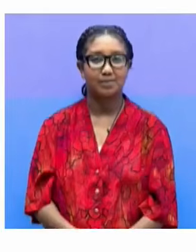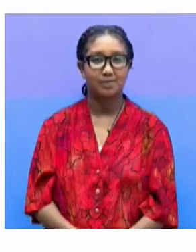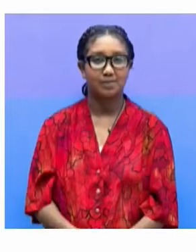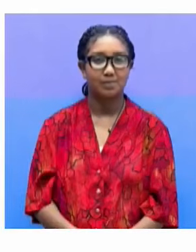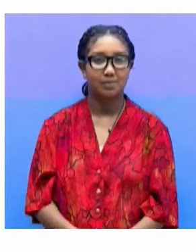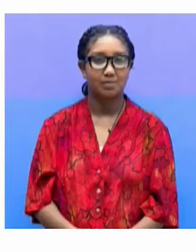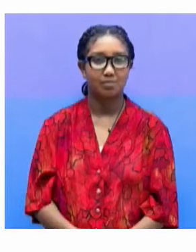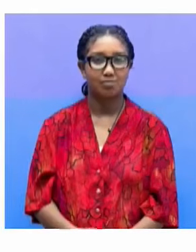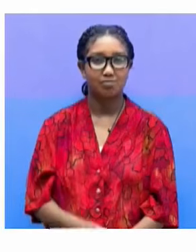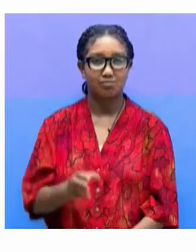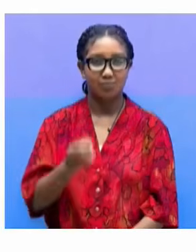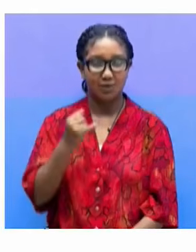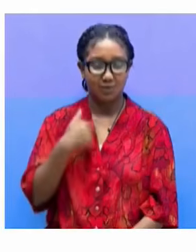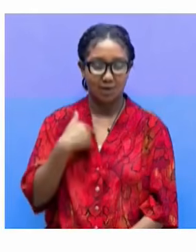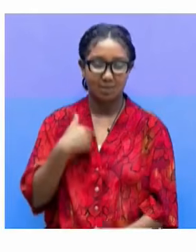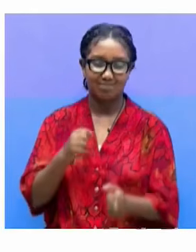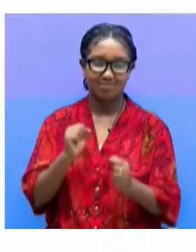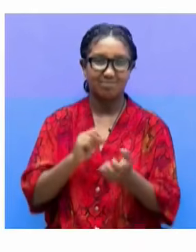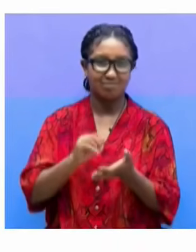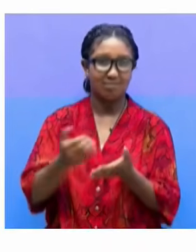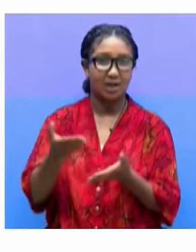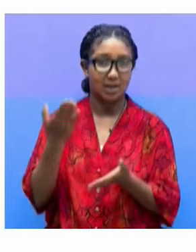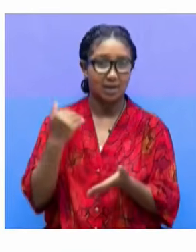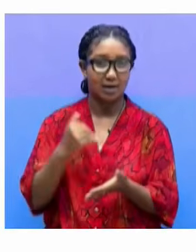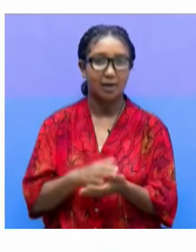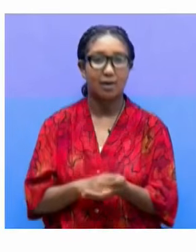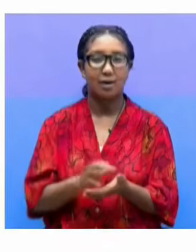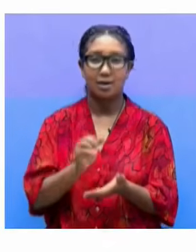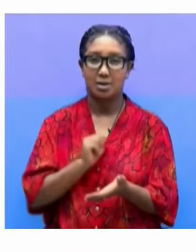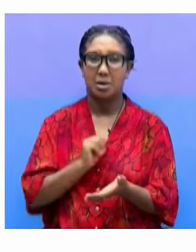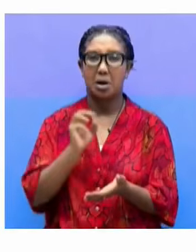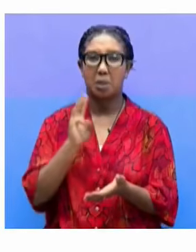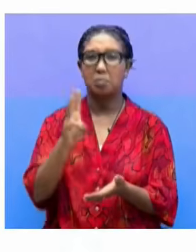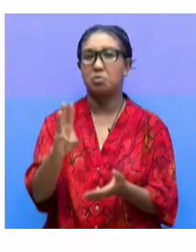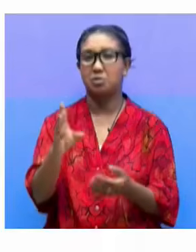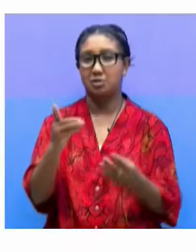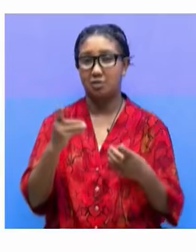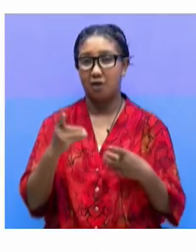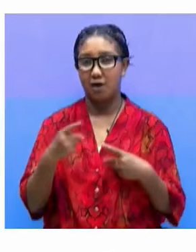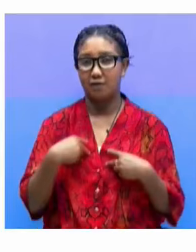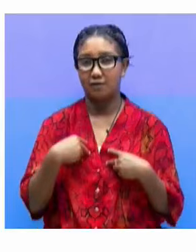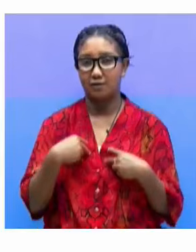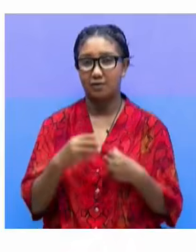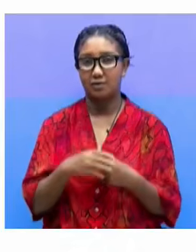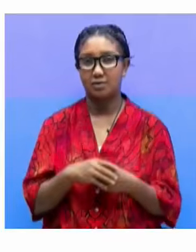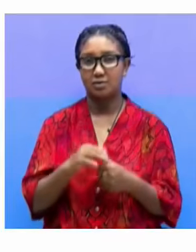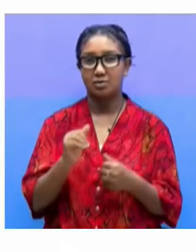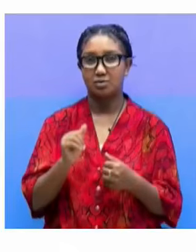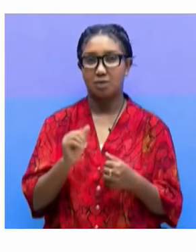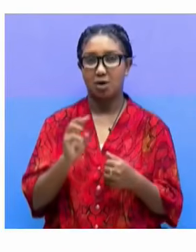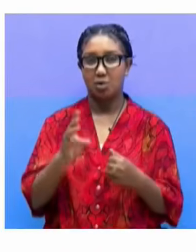yeah? If I had studied harder, I would have